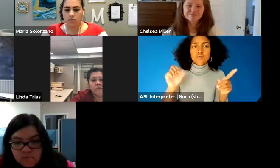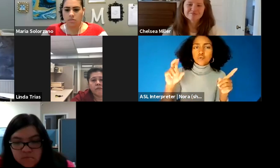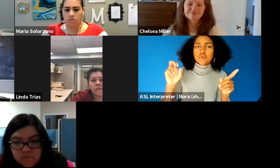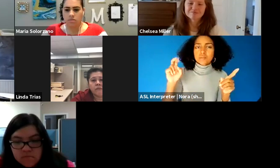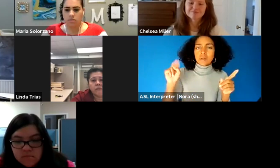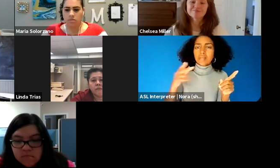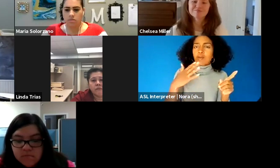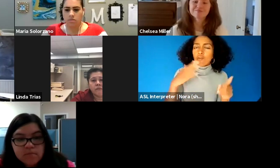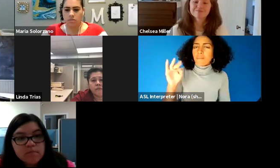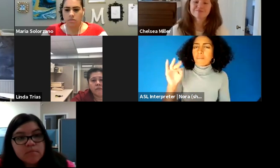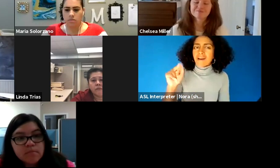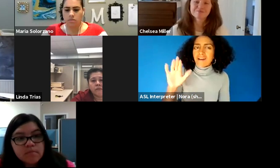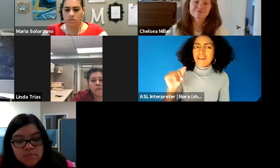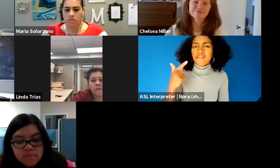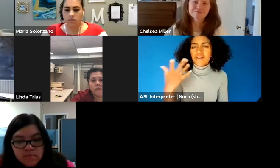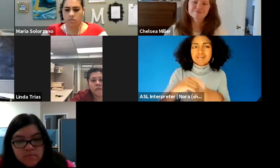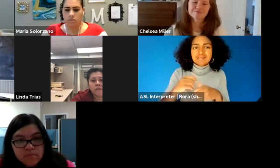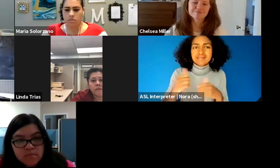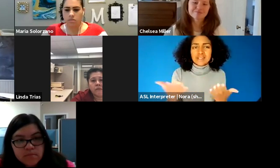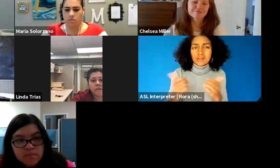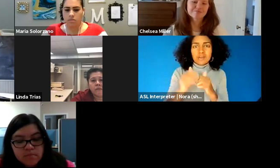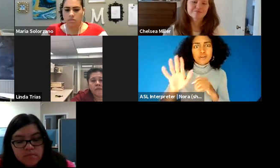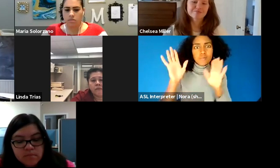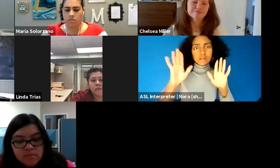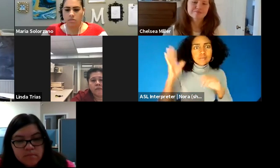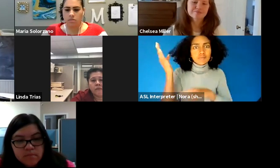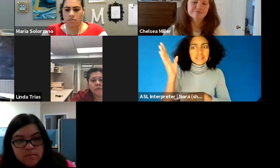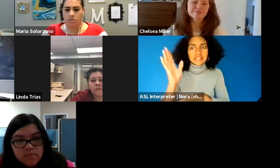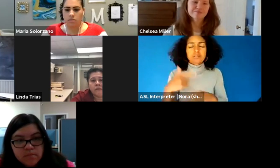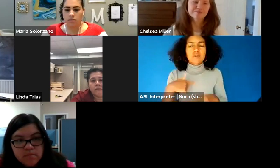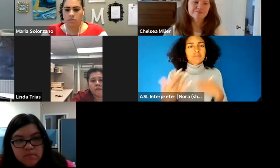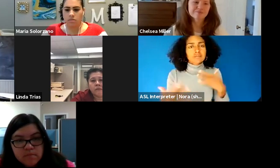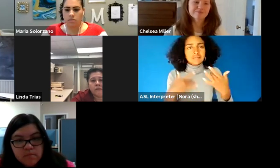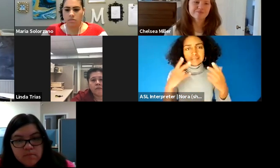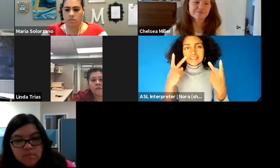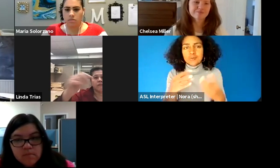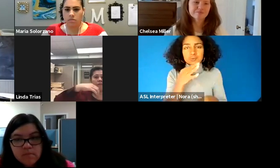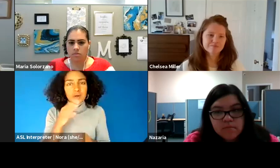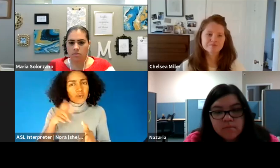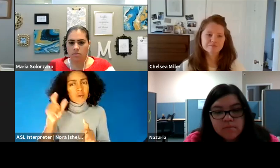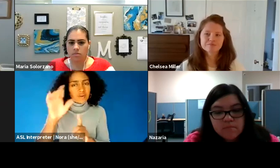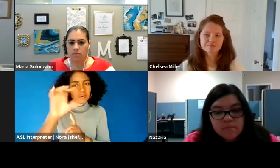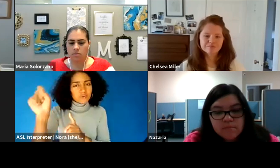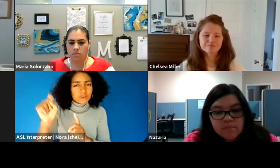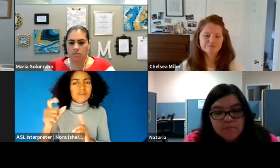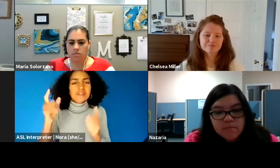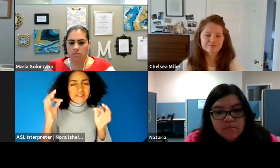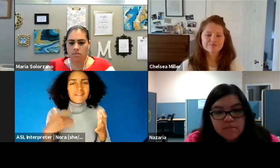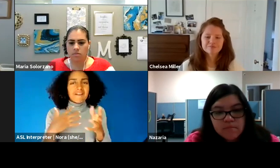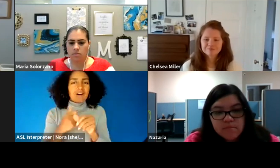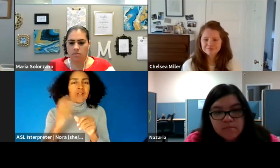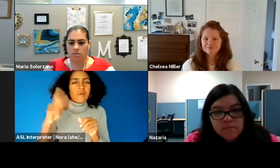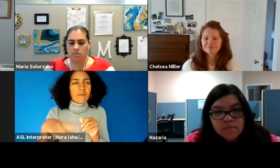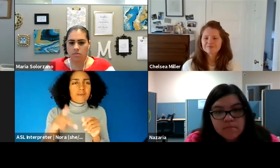for being here and for your wonderful presentation. And I hope to see you soon. I know you gotta go, so we'll definitely have a follow-up conversation